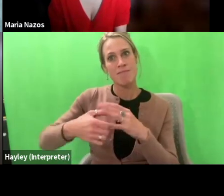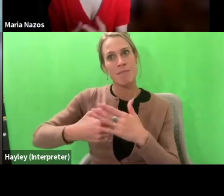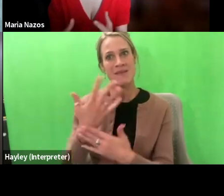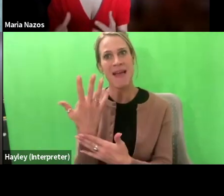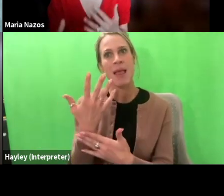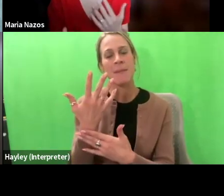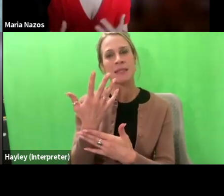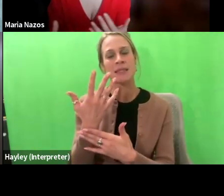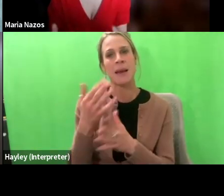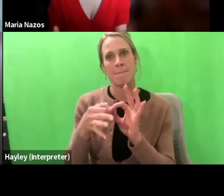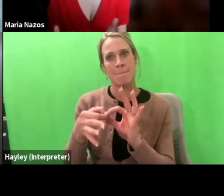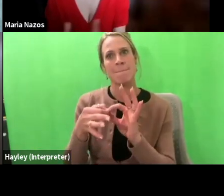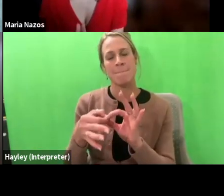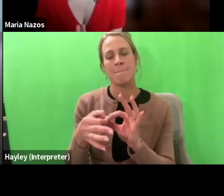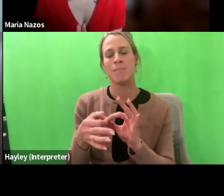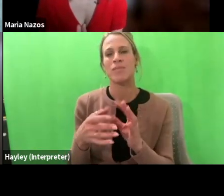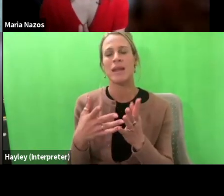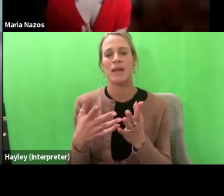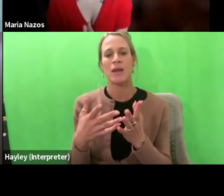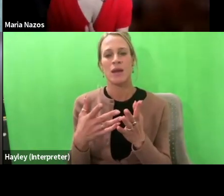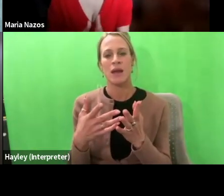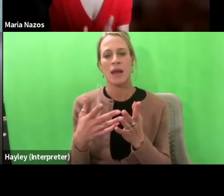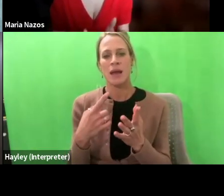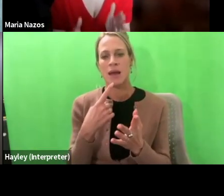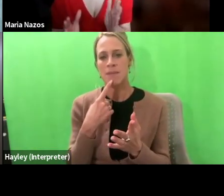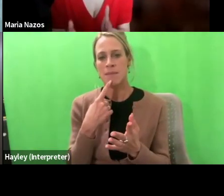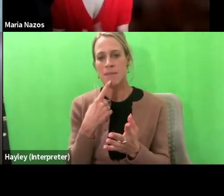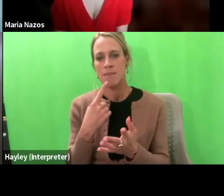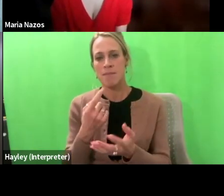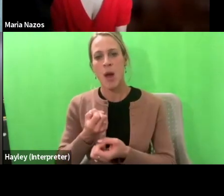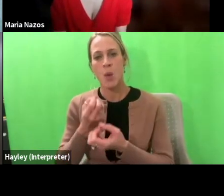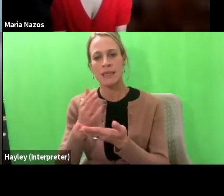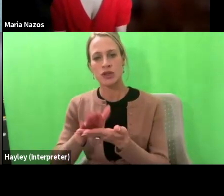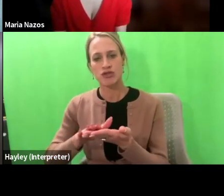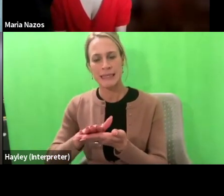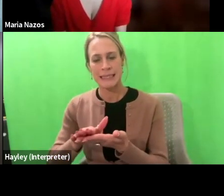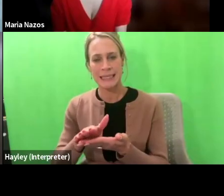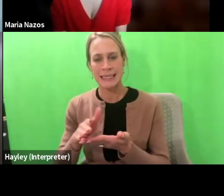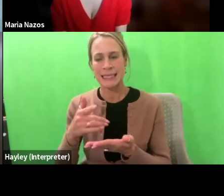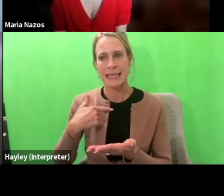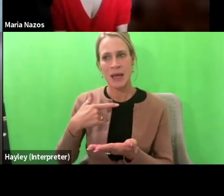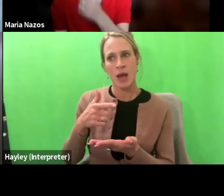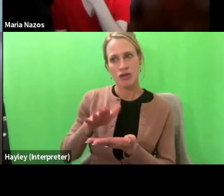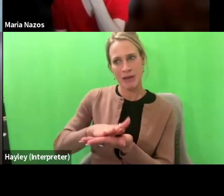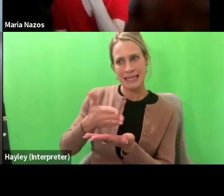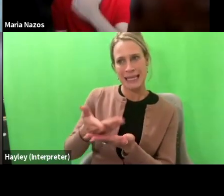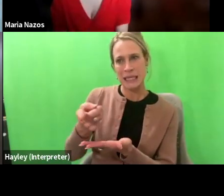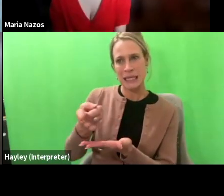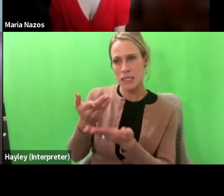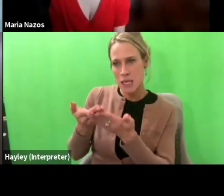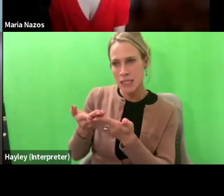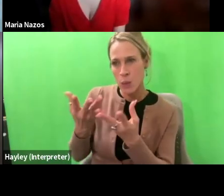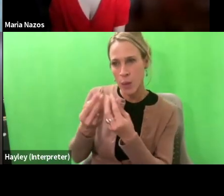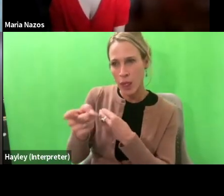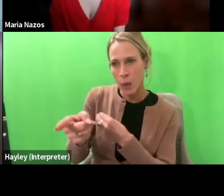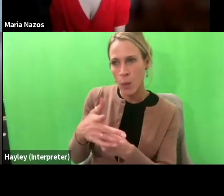say, as poets and as people. And I liked him so much, I went back the next semester and I said, Ted, I'd